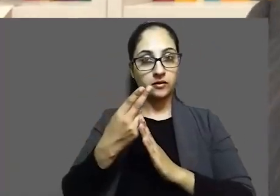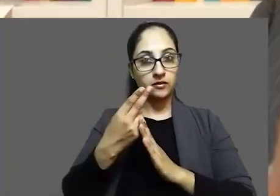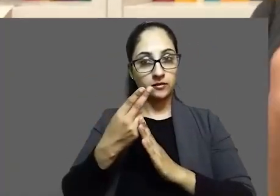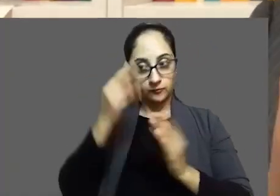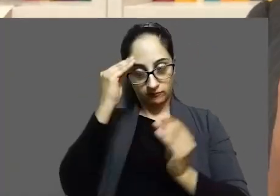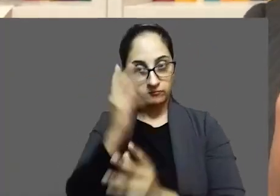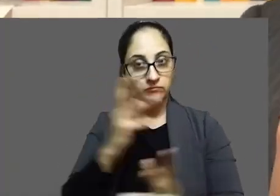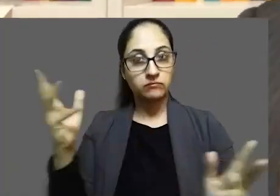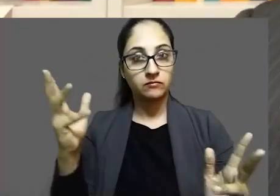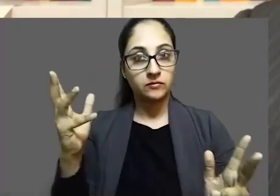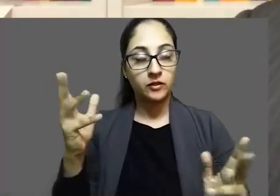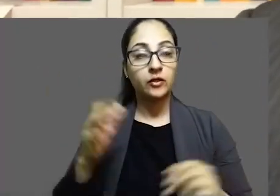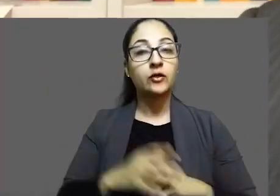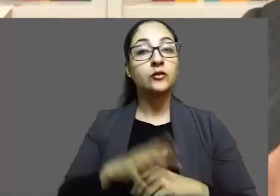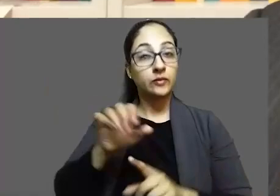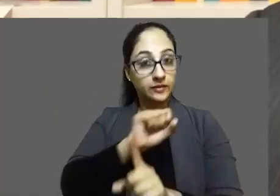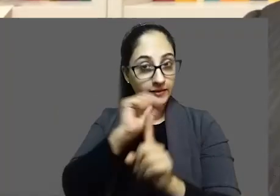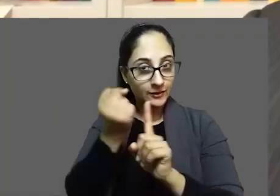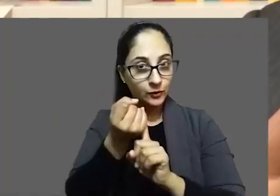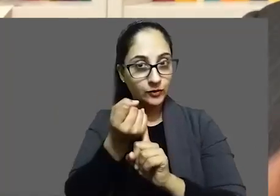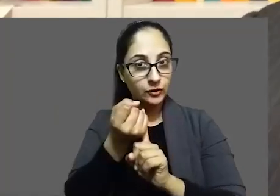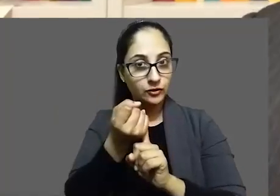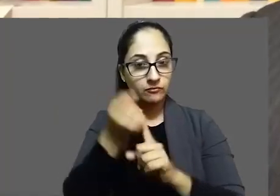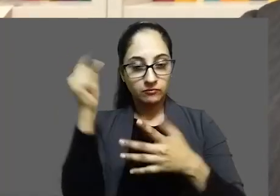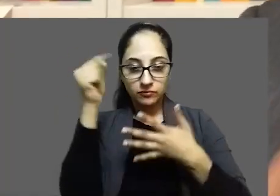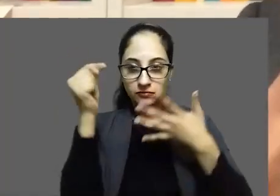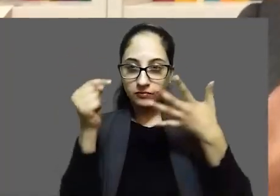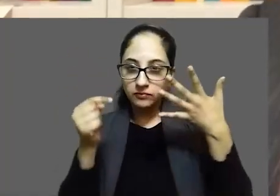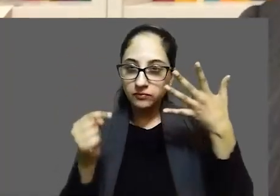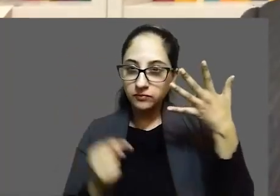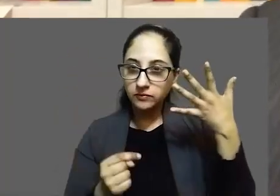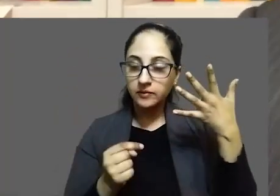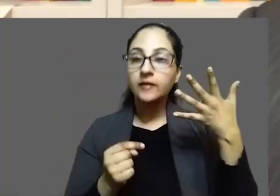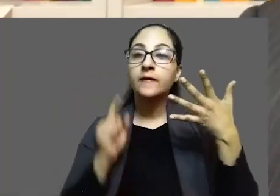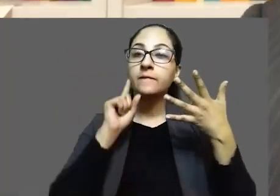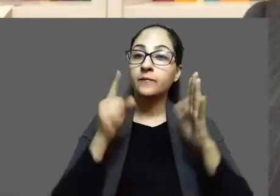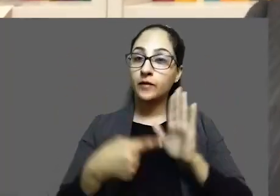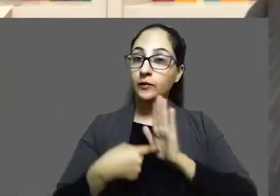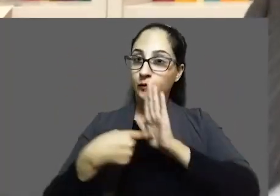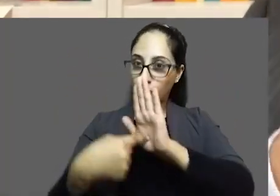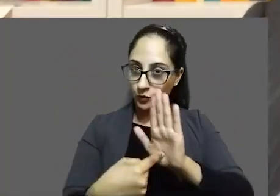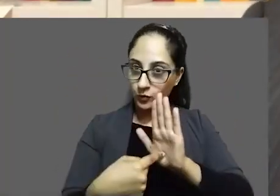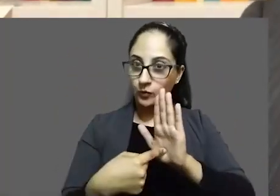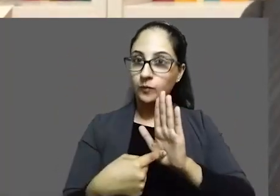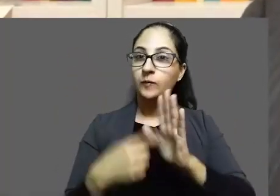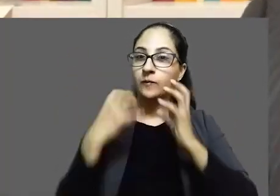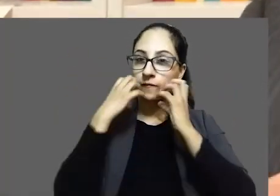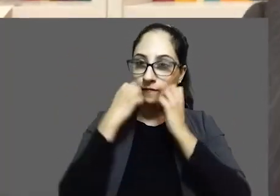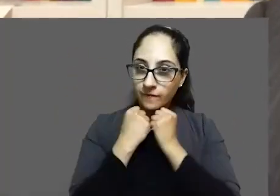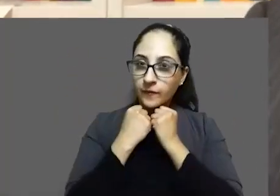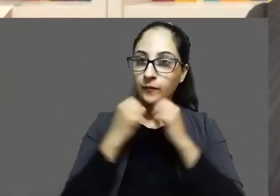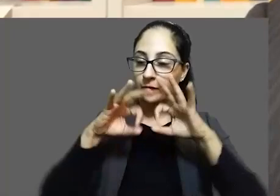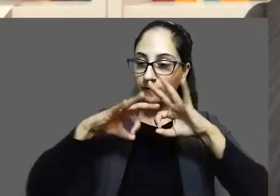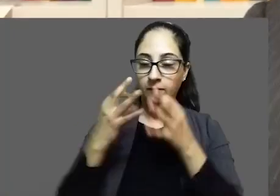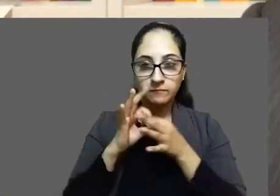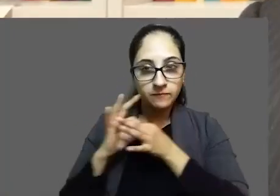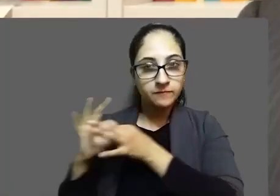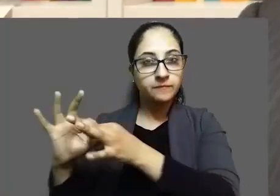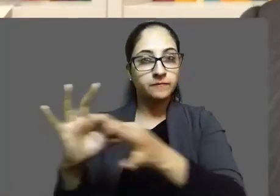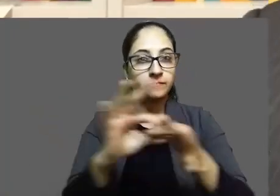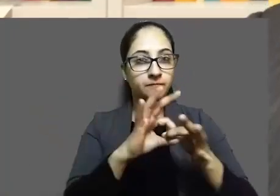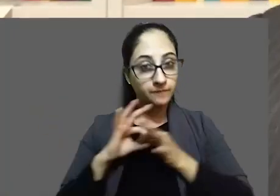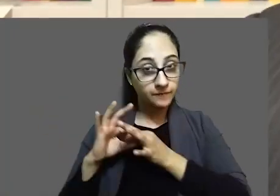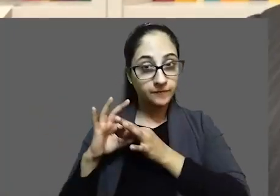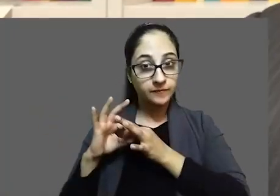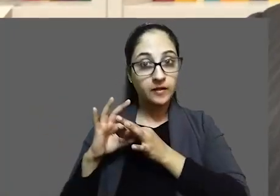Ali, whether it is Bibi Fatima, Bibi Zainab, Imam Hussein, Imam Zain al-Abidin, and so on through the generations, that there